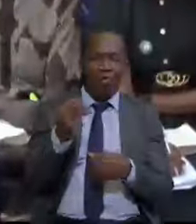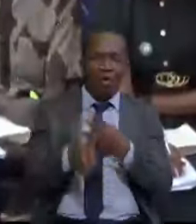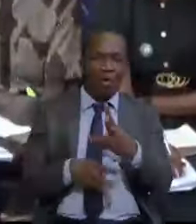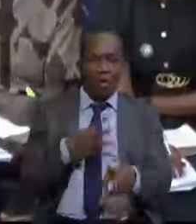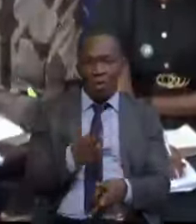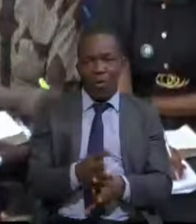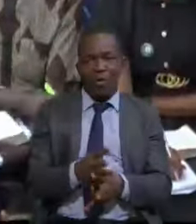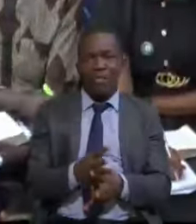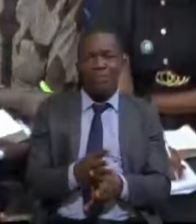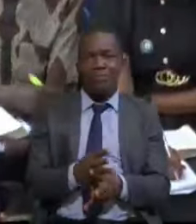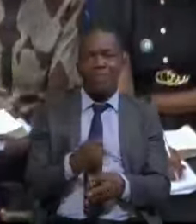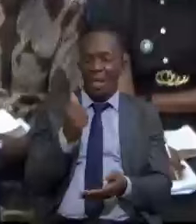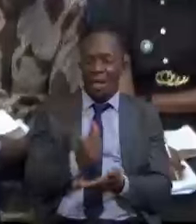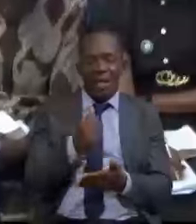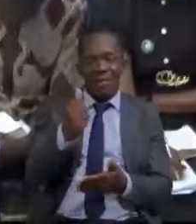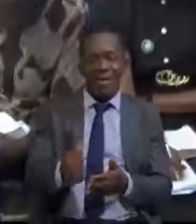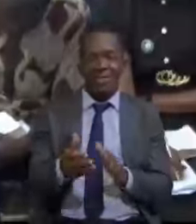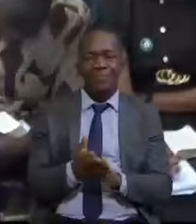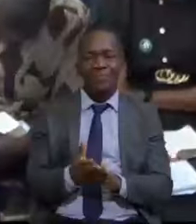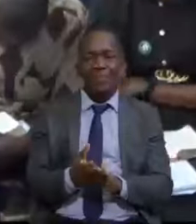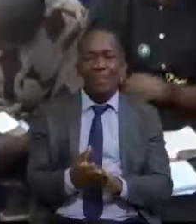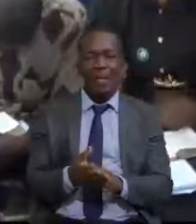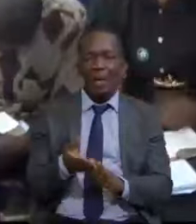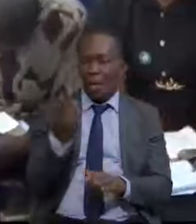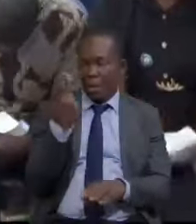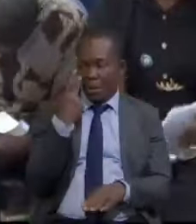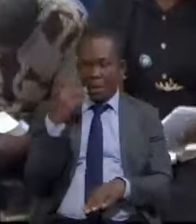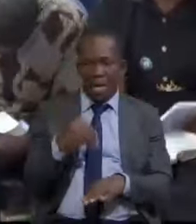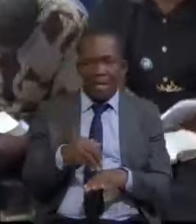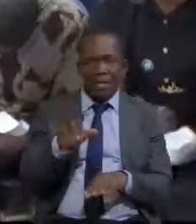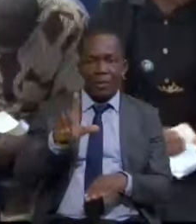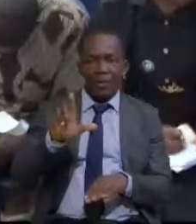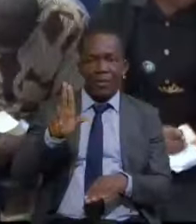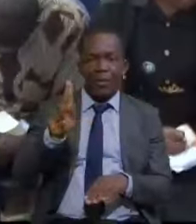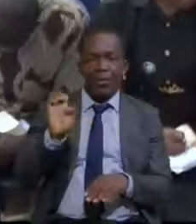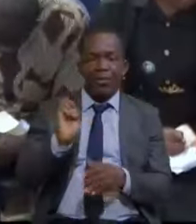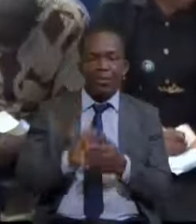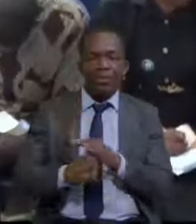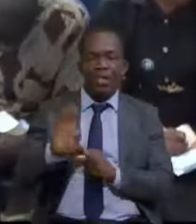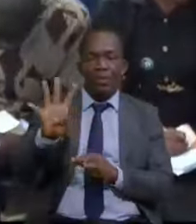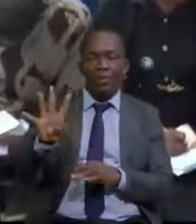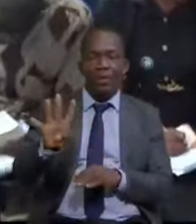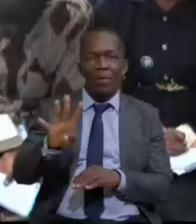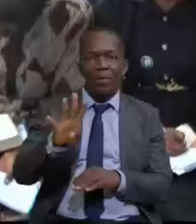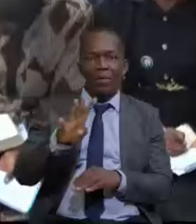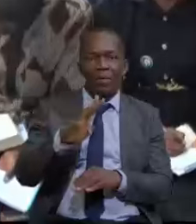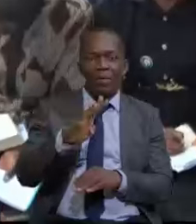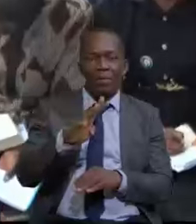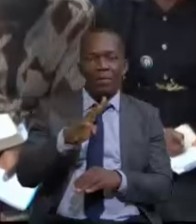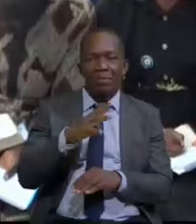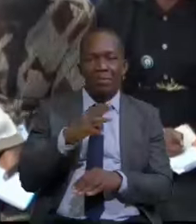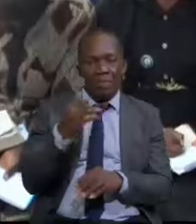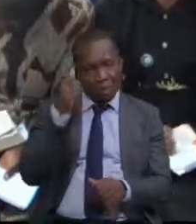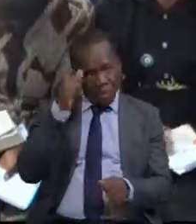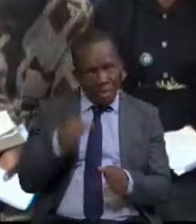We're looking at Luke chapter 4. In Luke chapter 4, remember, we're talking about the